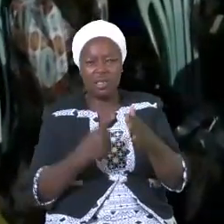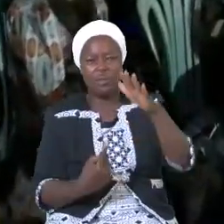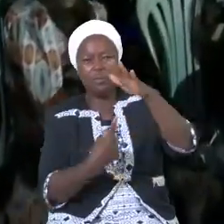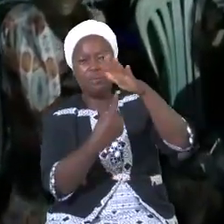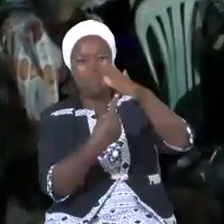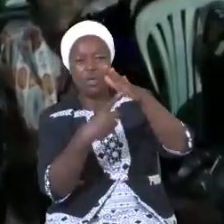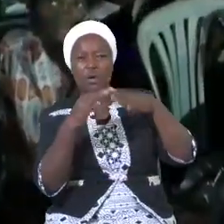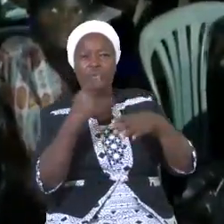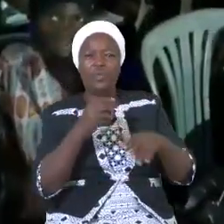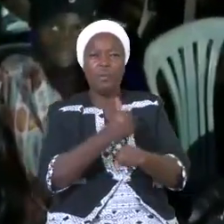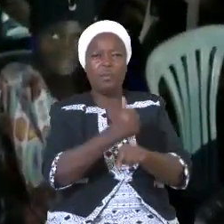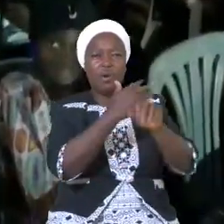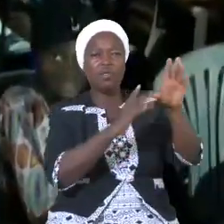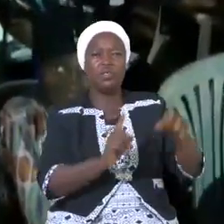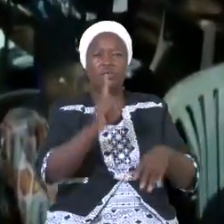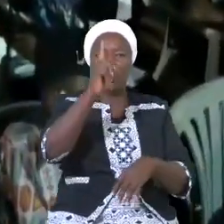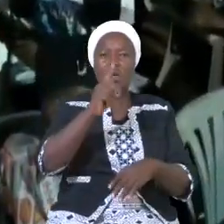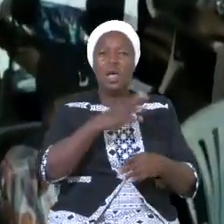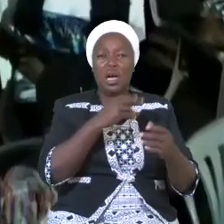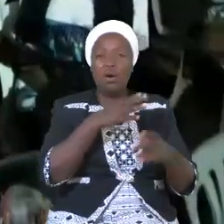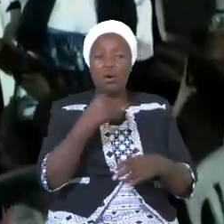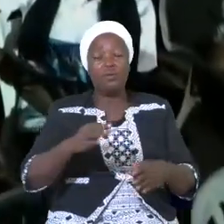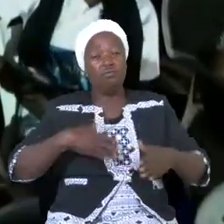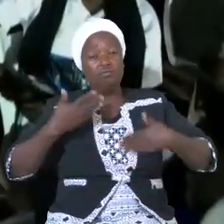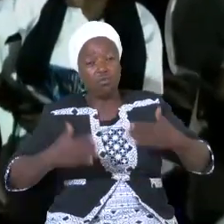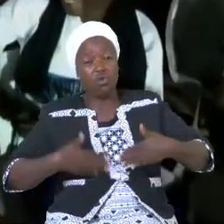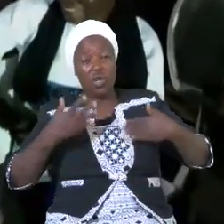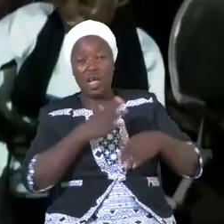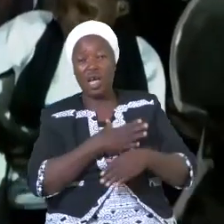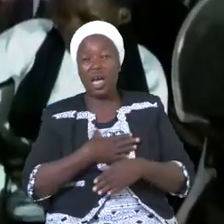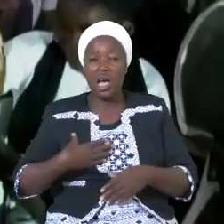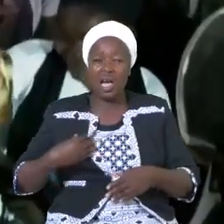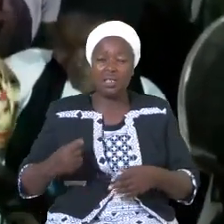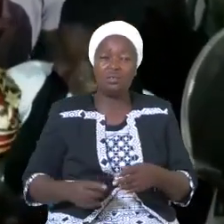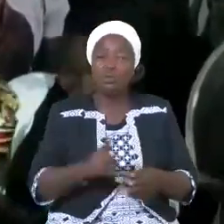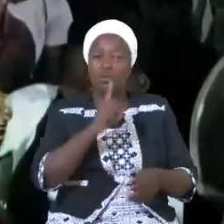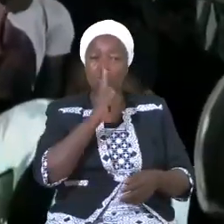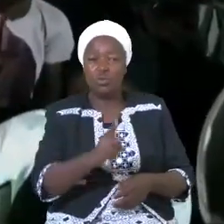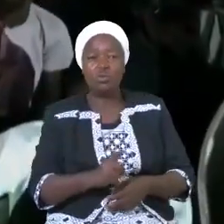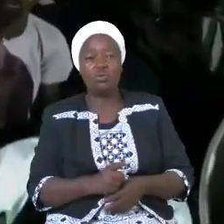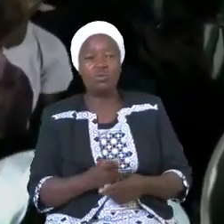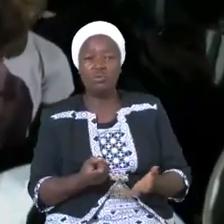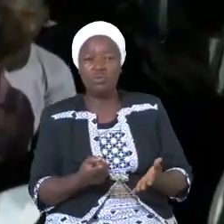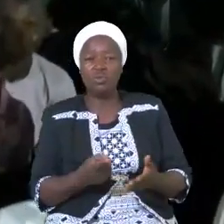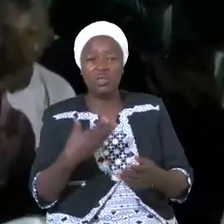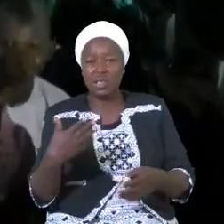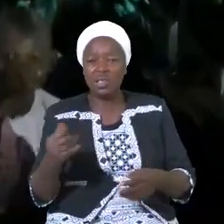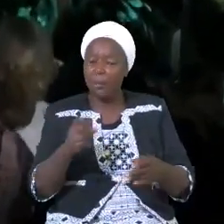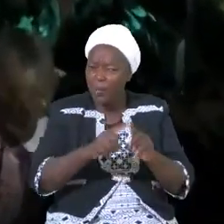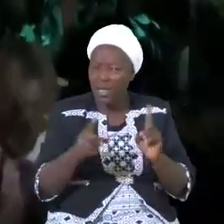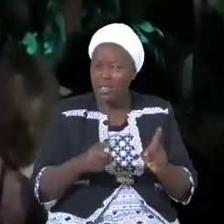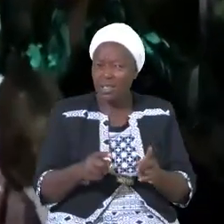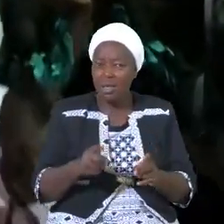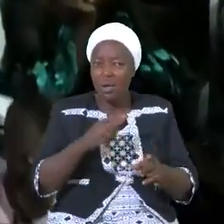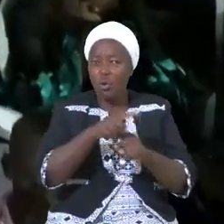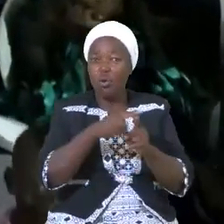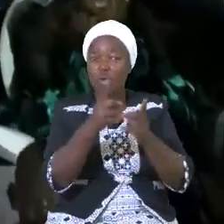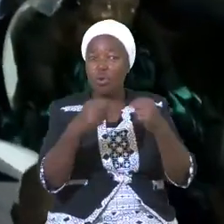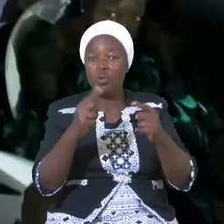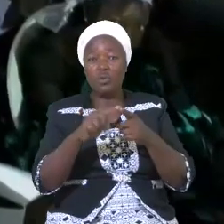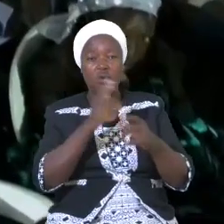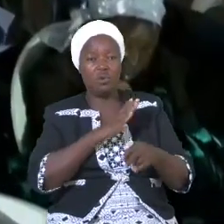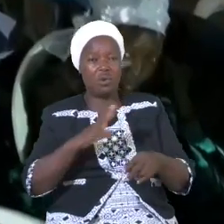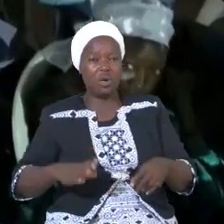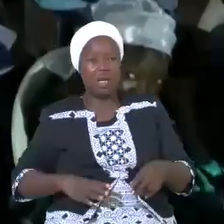the mountaintop of joy and arrange victory but when you come to christ it will